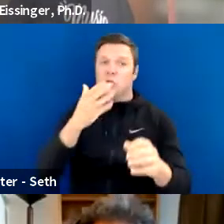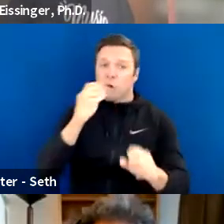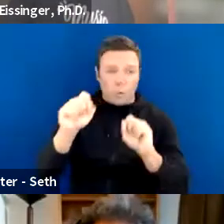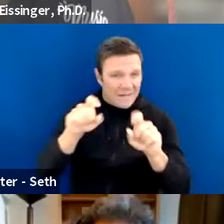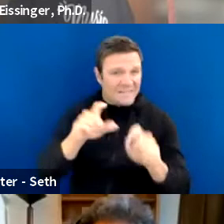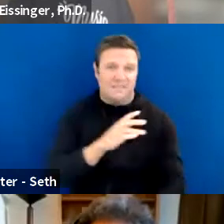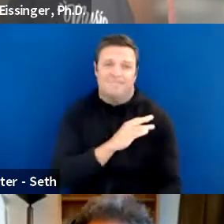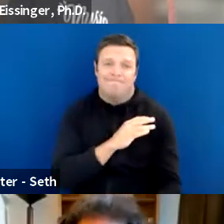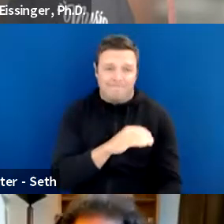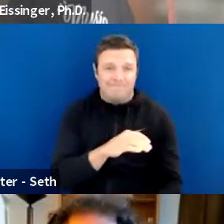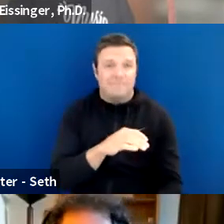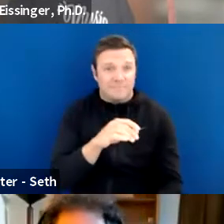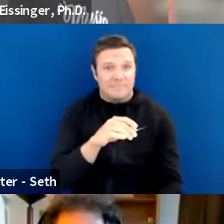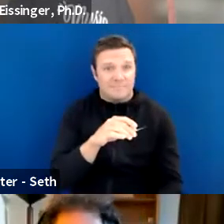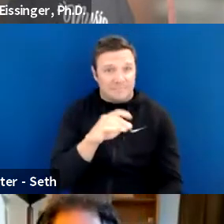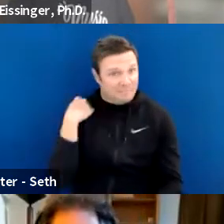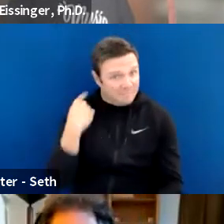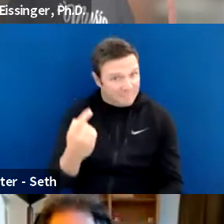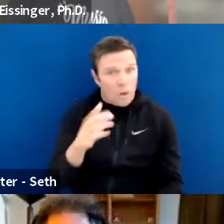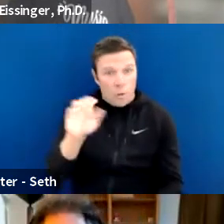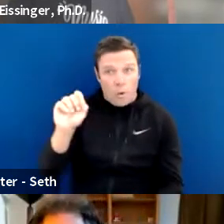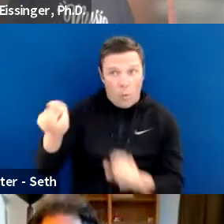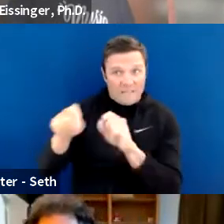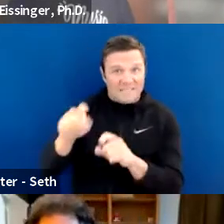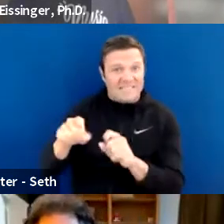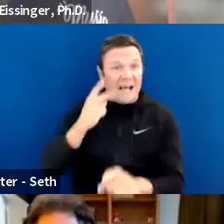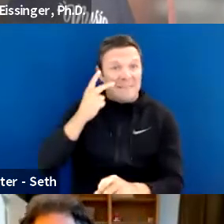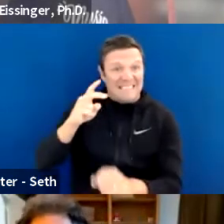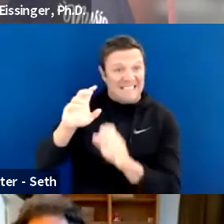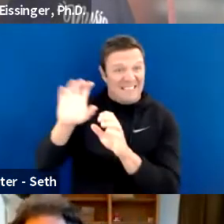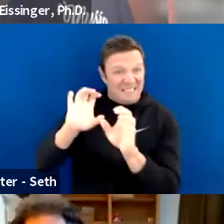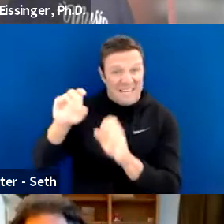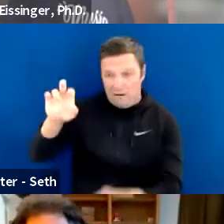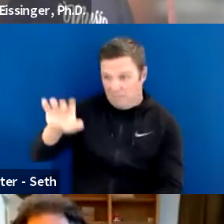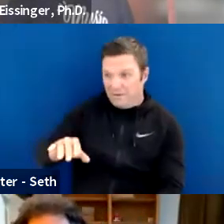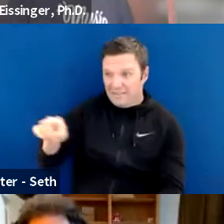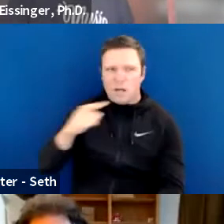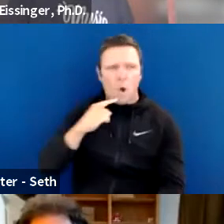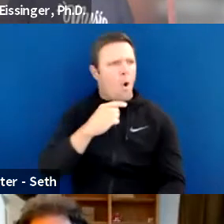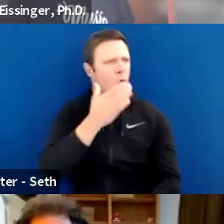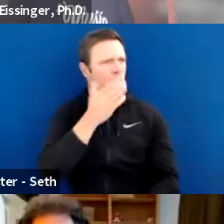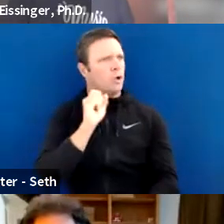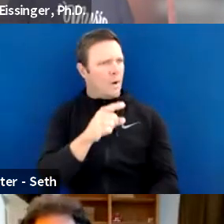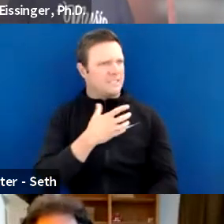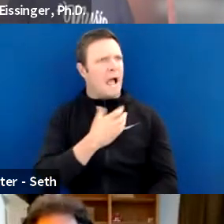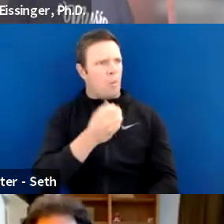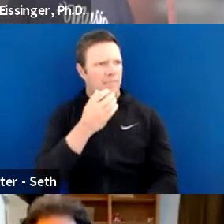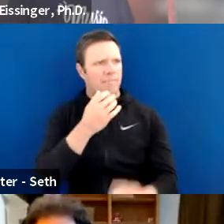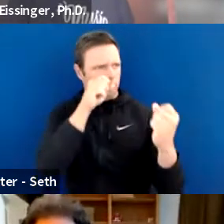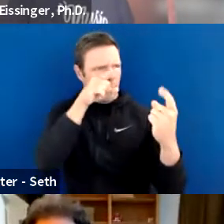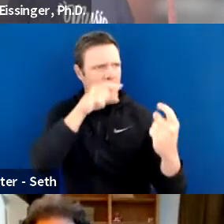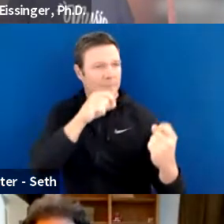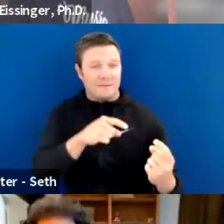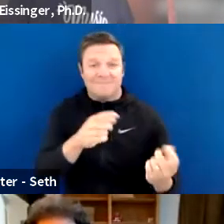questions. Every question you've asked, there's been people who are like, yeah, that's a good question. I want to know that too. See, peer